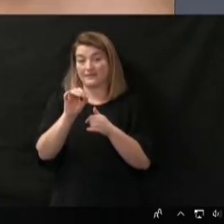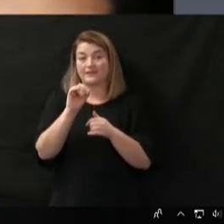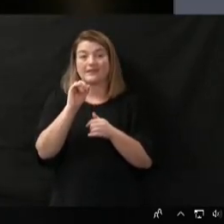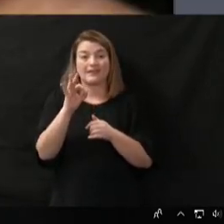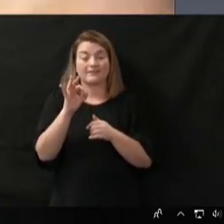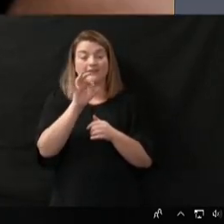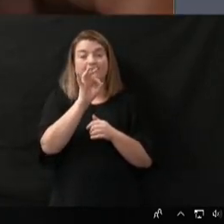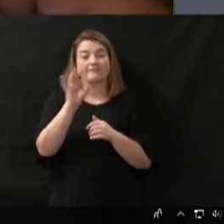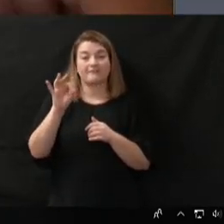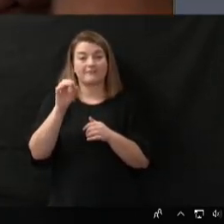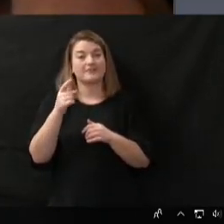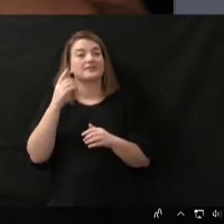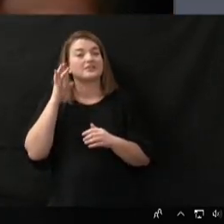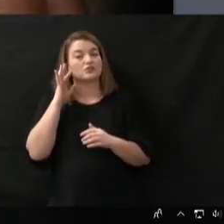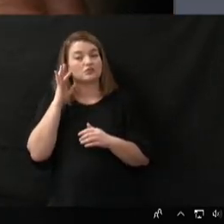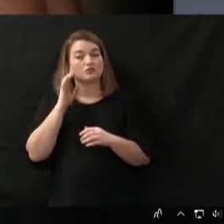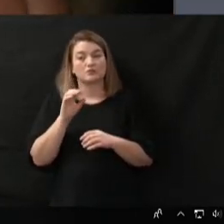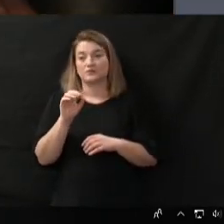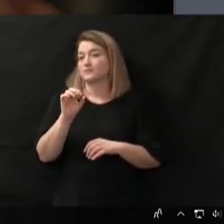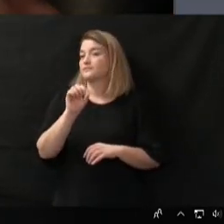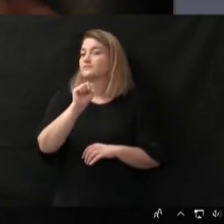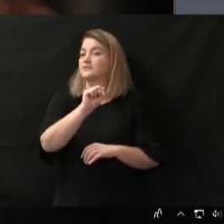Very good.